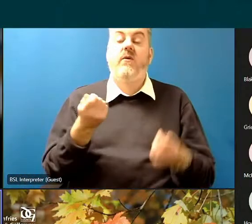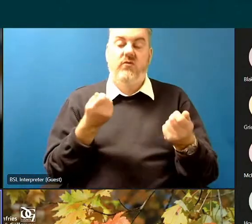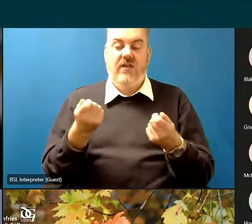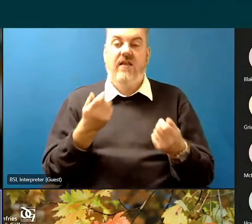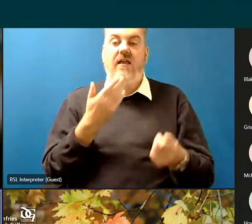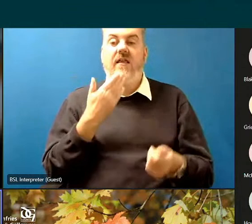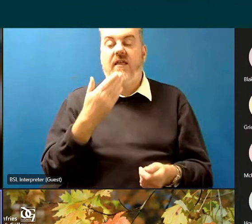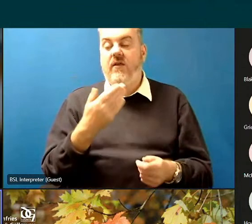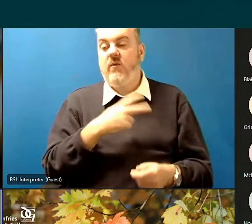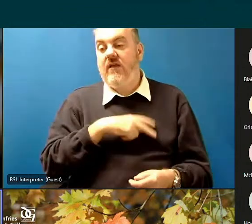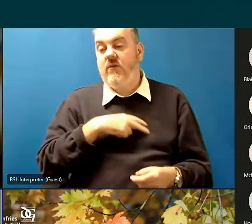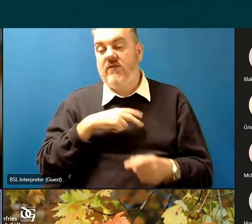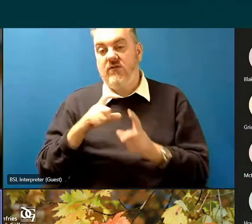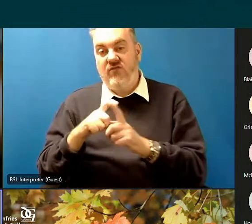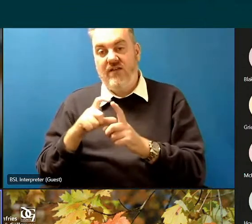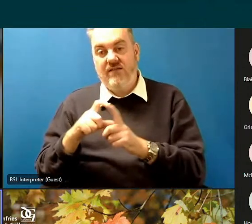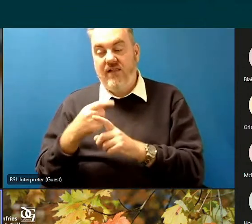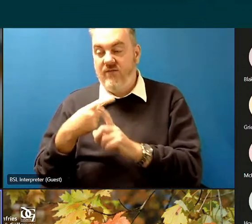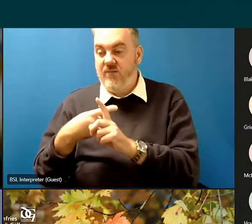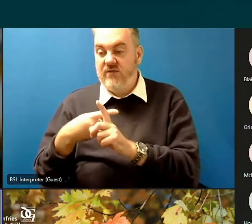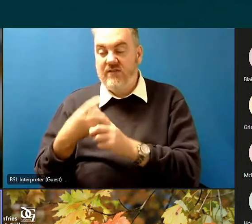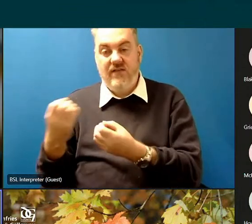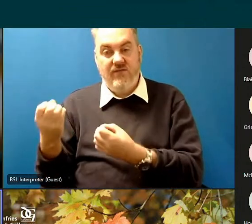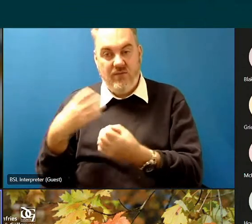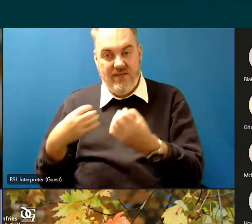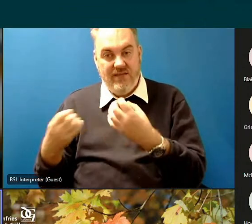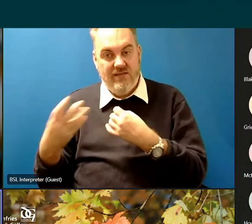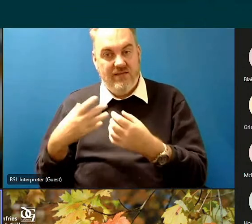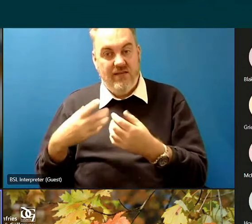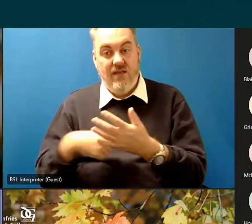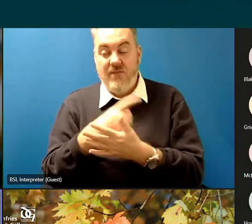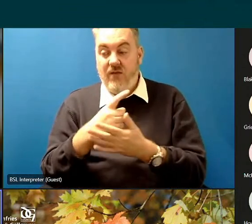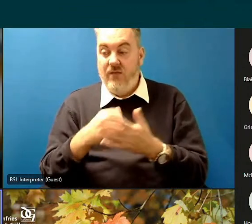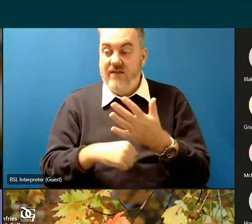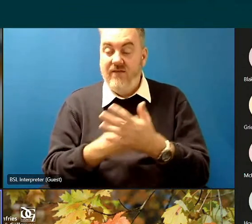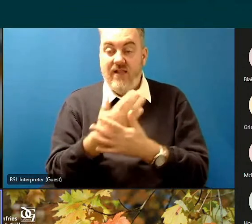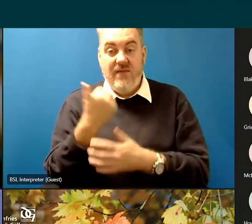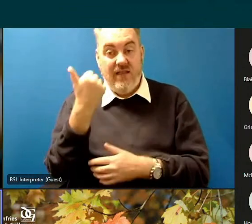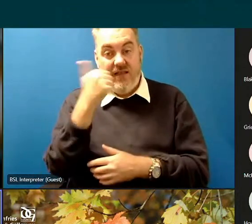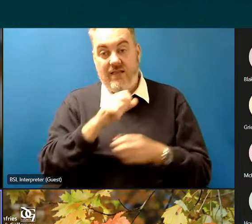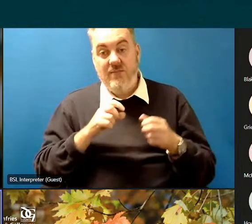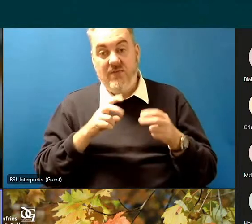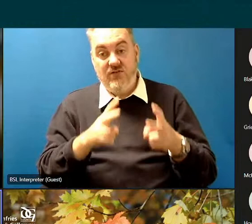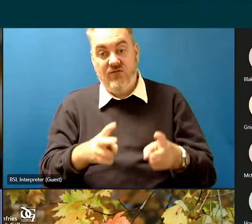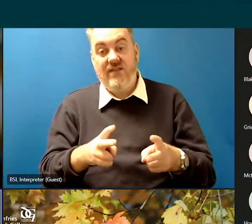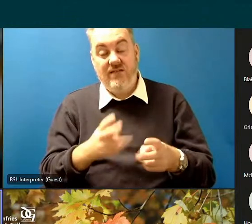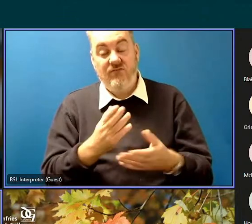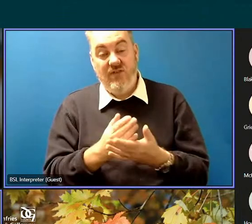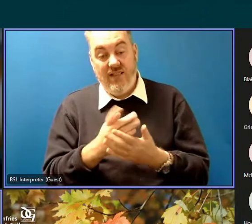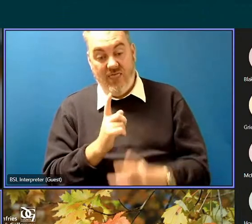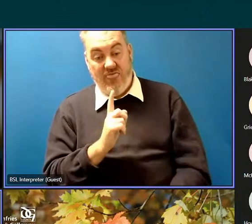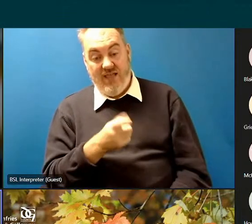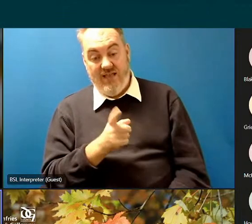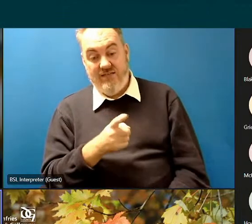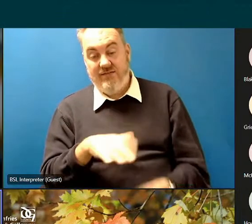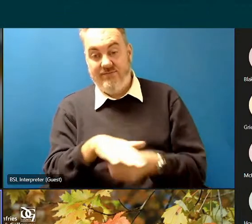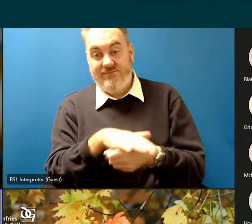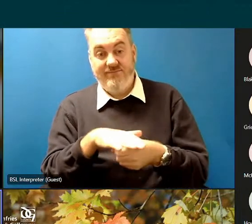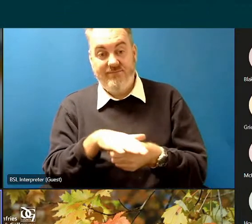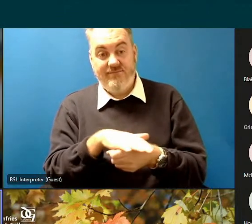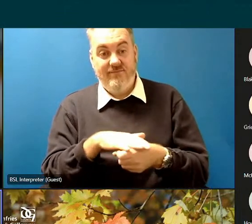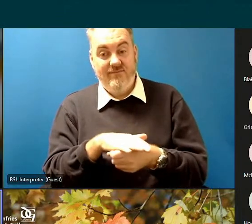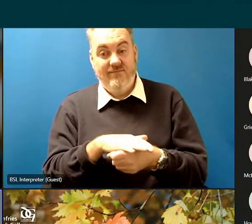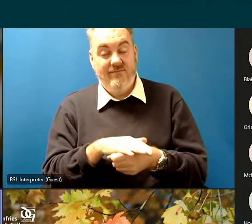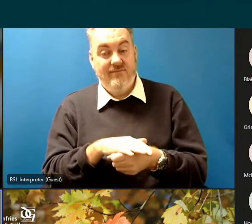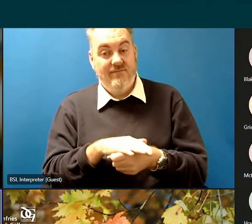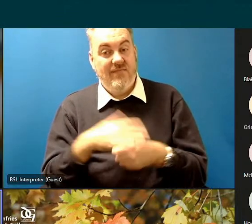Councillor Drysdale, for the positive comments in terms of the development at Academy Street. It's one that has been